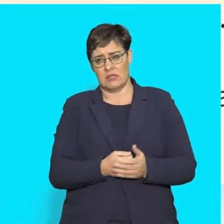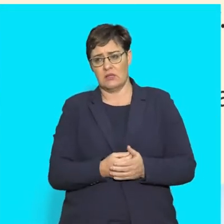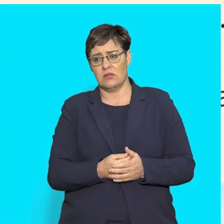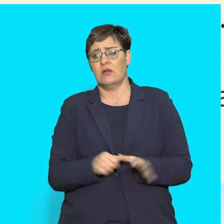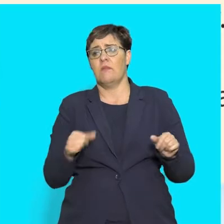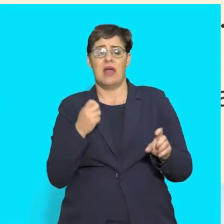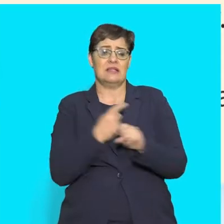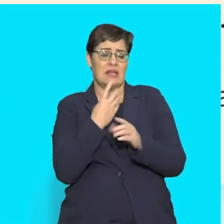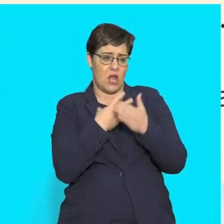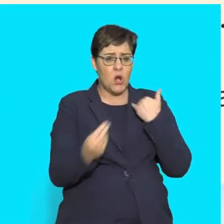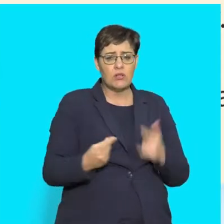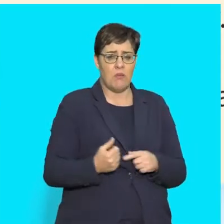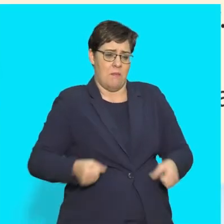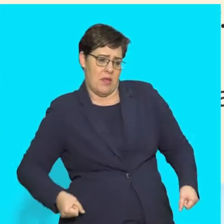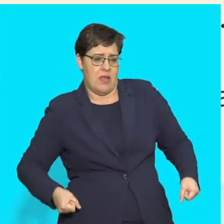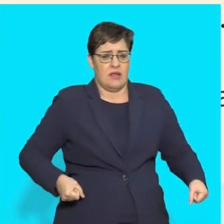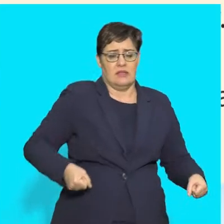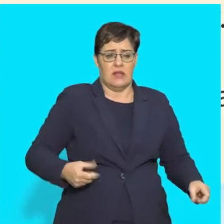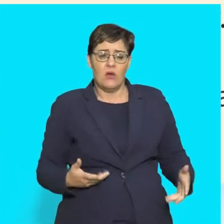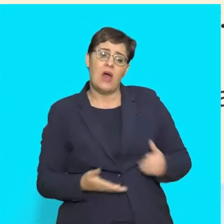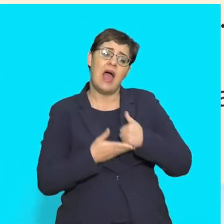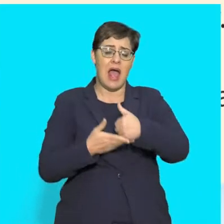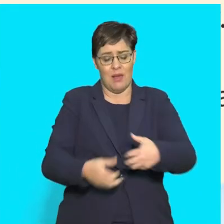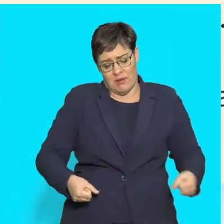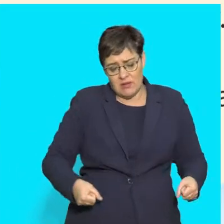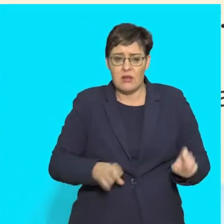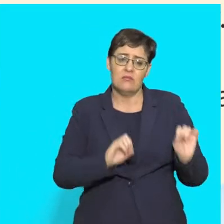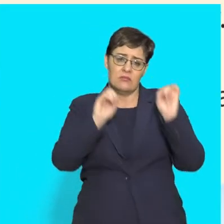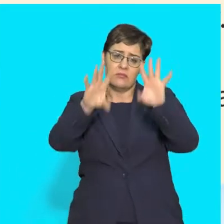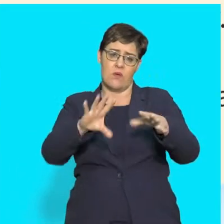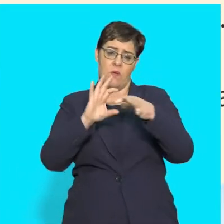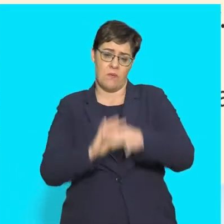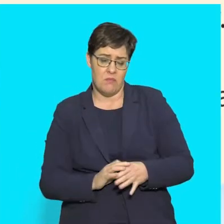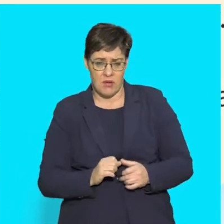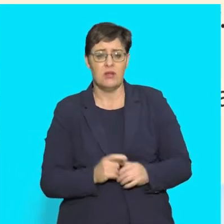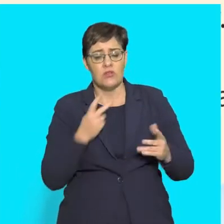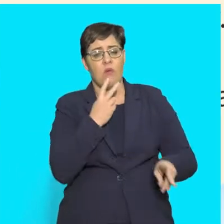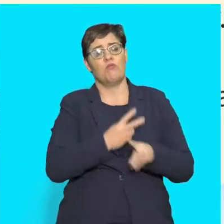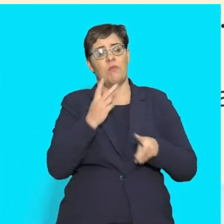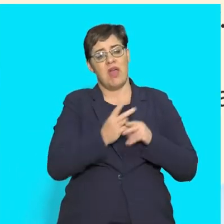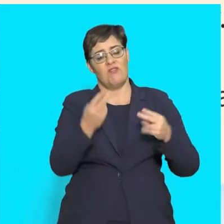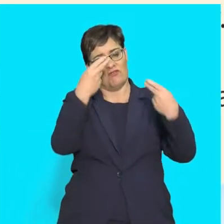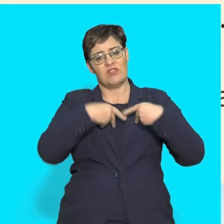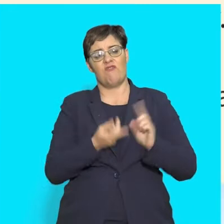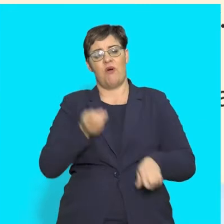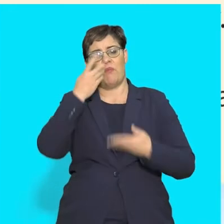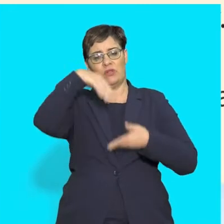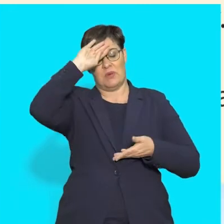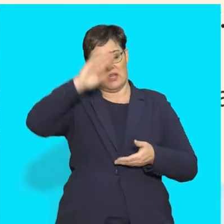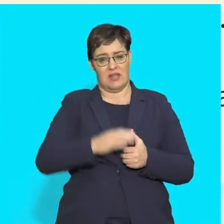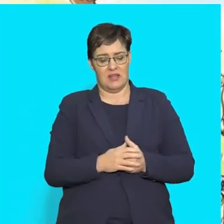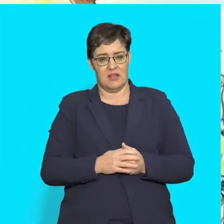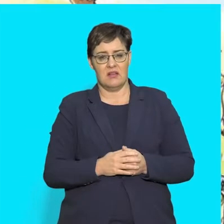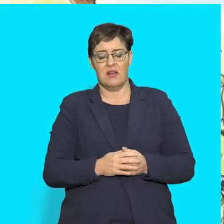She got out of the taxi with some bags. They helped Gogo to carry them home. They helped her prepare for the visitors from